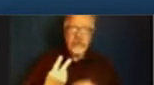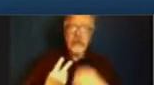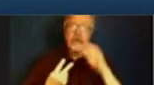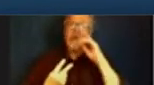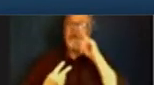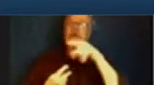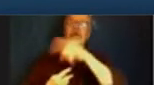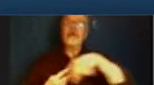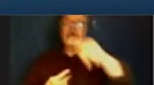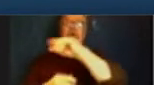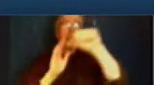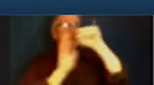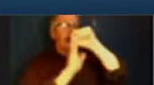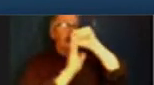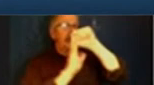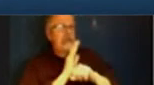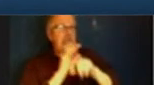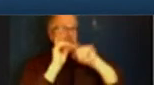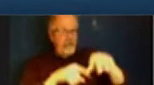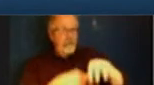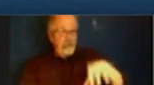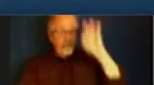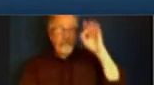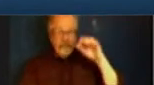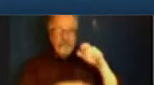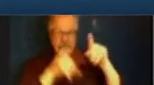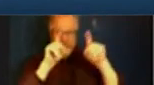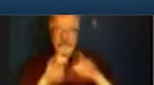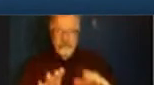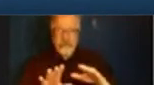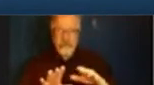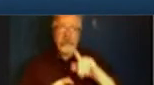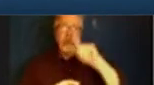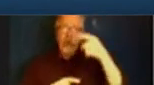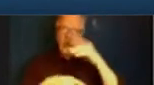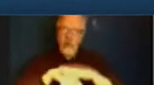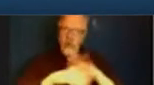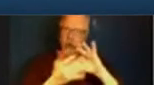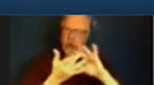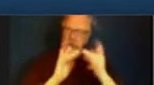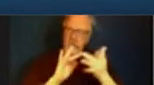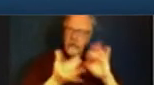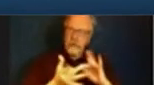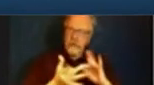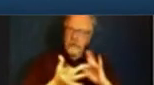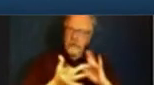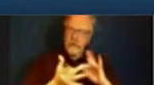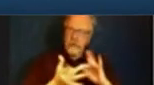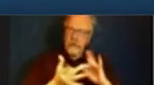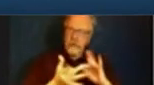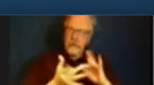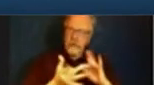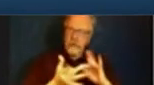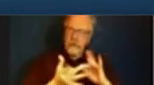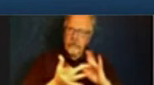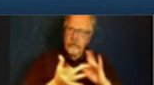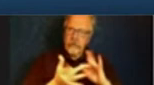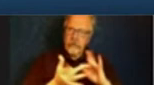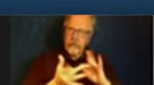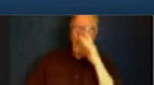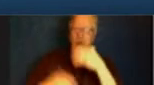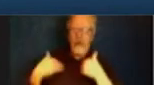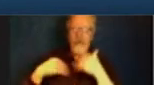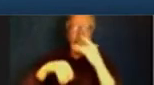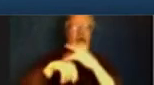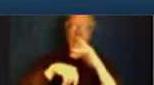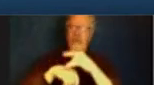will they only be available on the forthcoming website? No, they'll be available multiple places. First off, you have the portal where